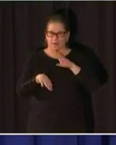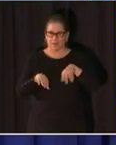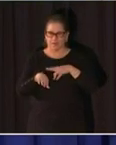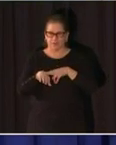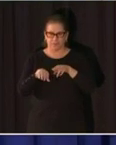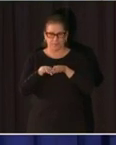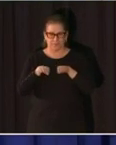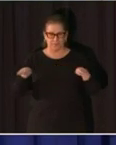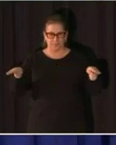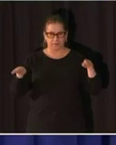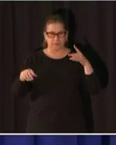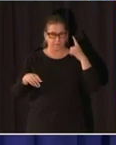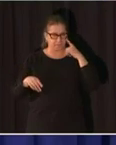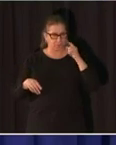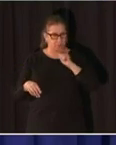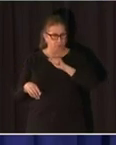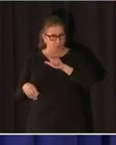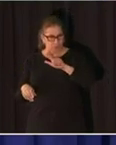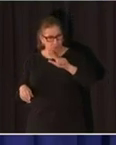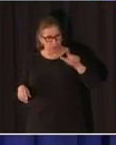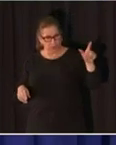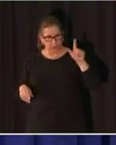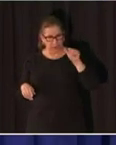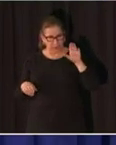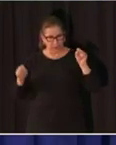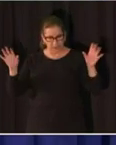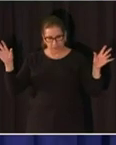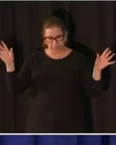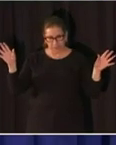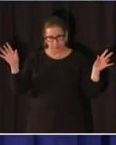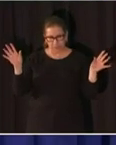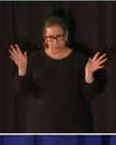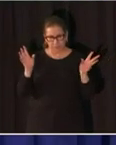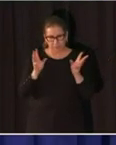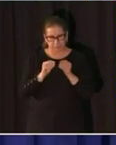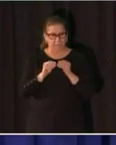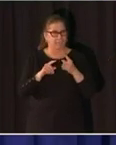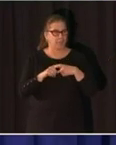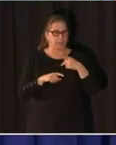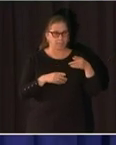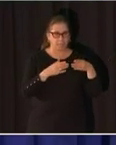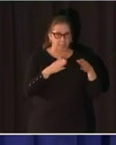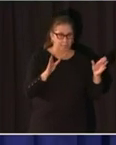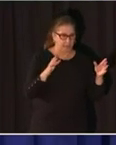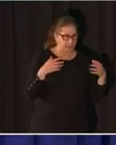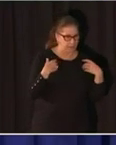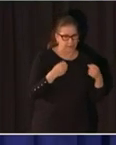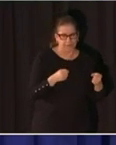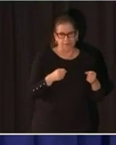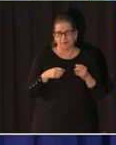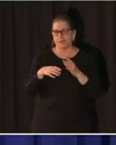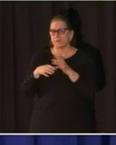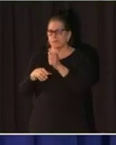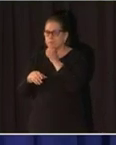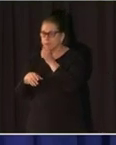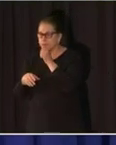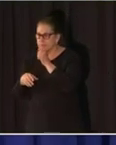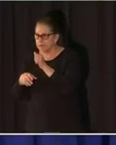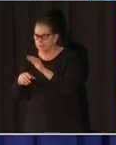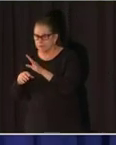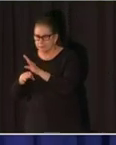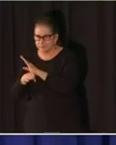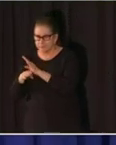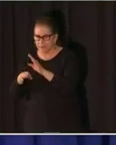to, which includes the test results from public health labs, commercial laboratories who have agreed to report, and then there's a